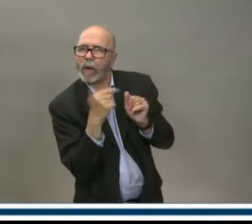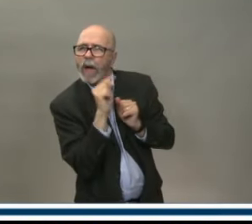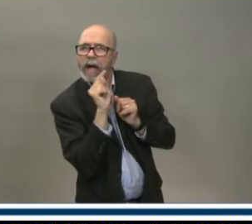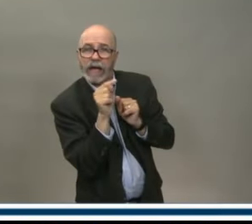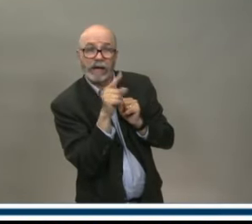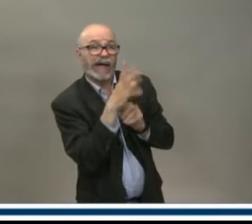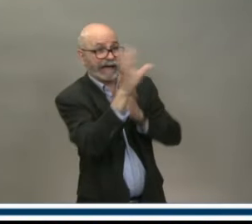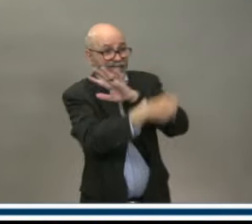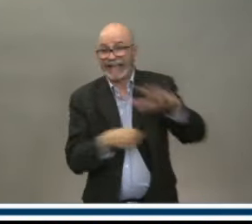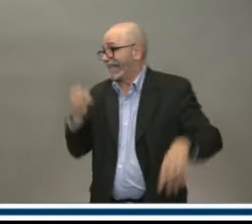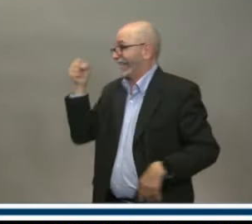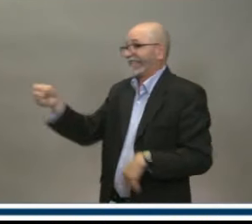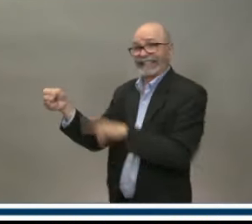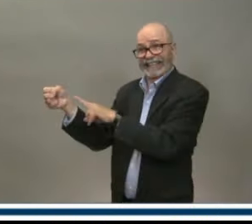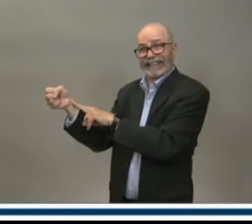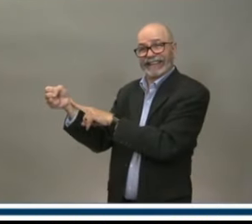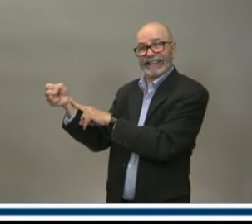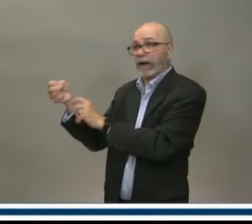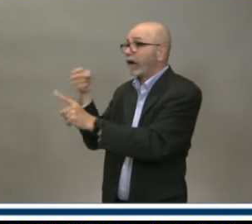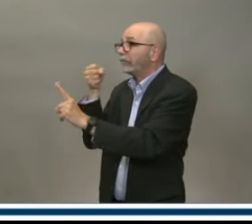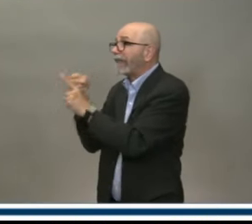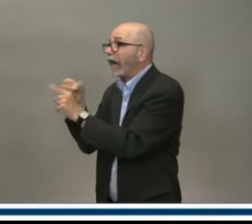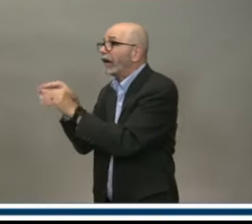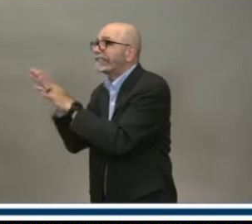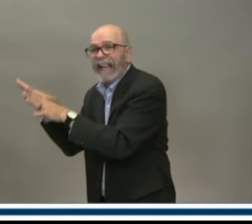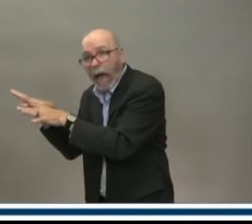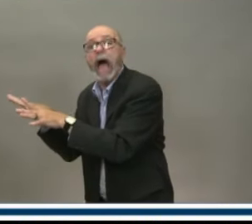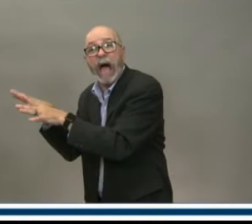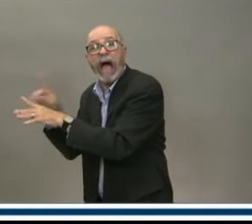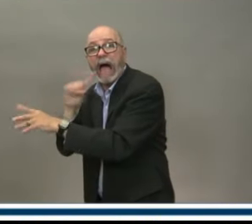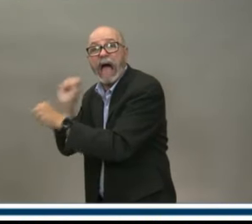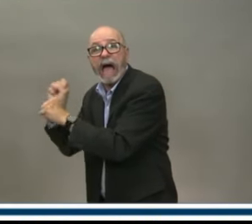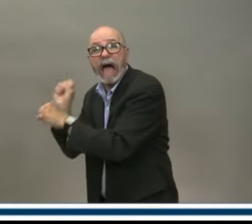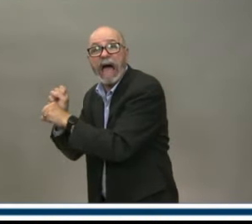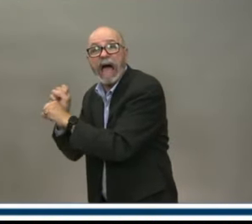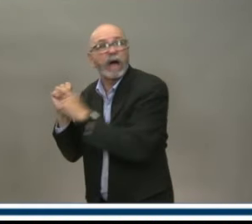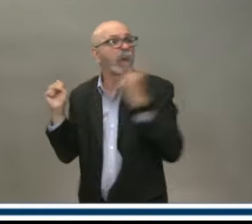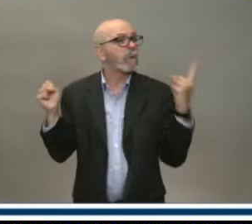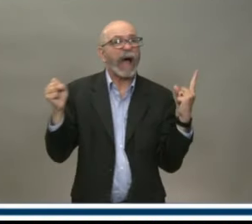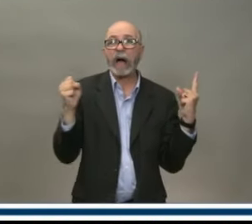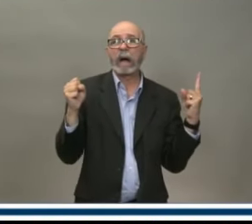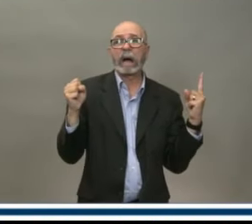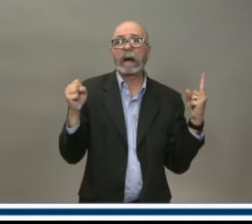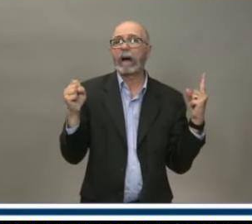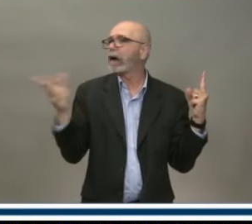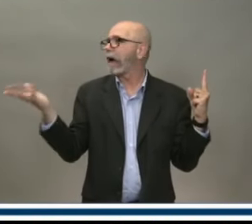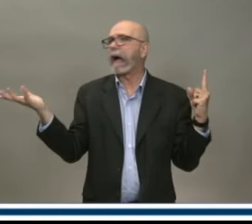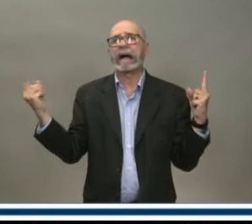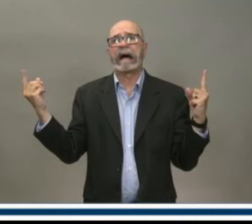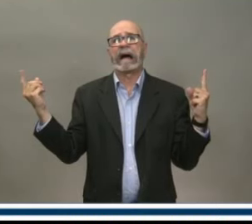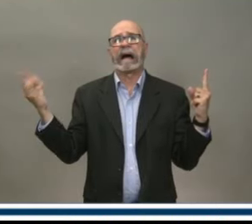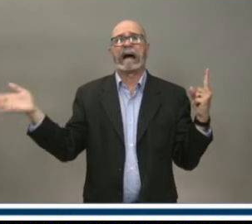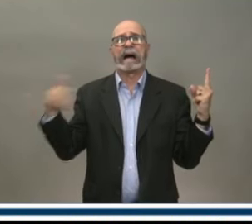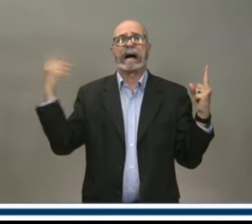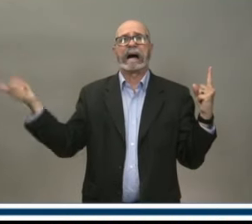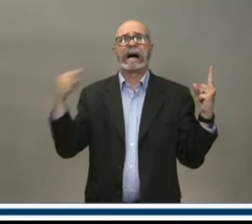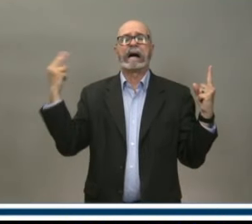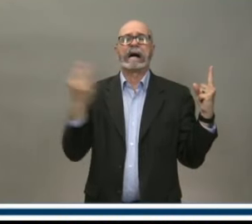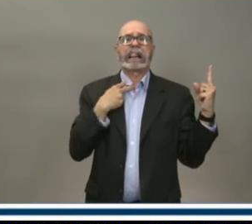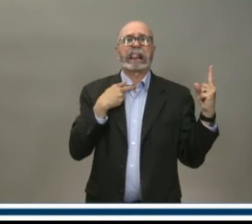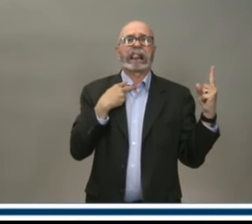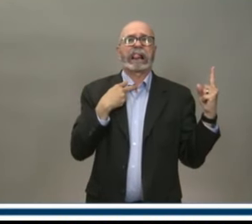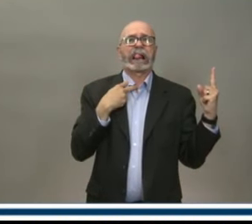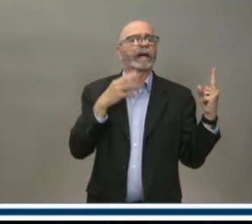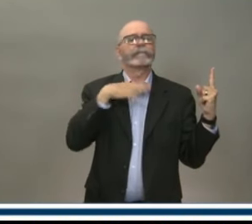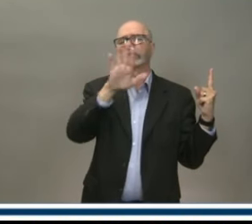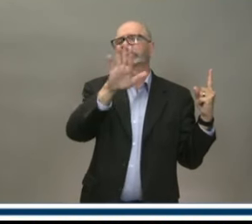that could result from mandating people work only in one facility. But there is an assessment going on, and to say